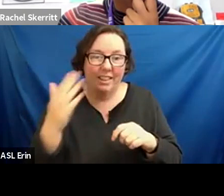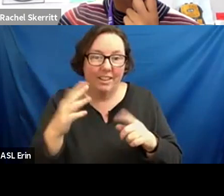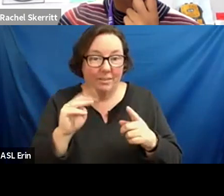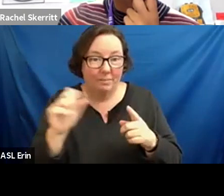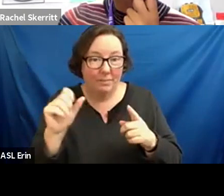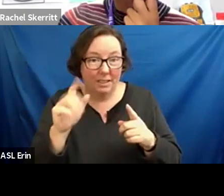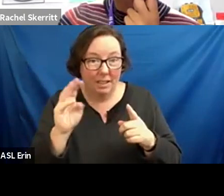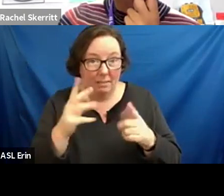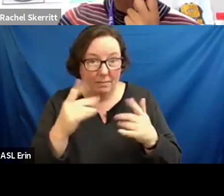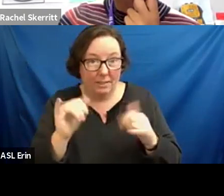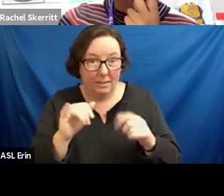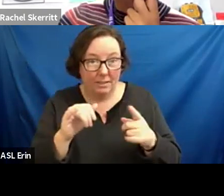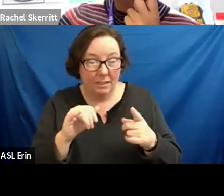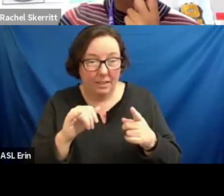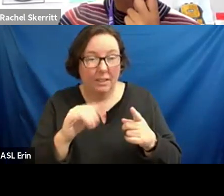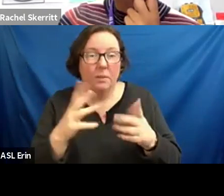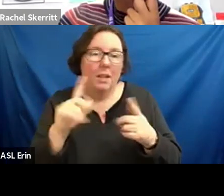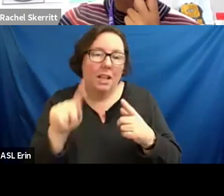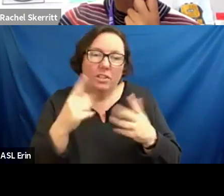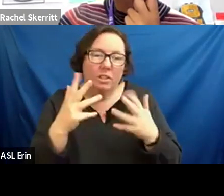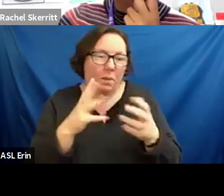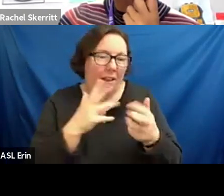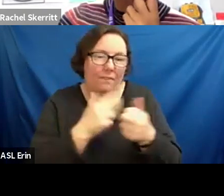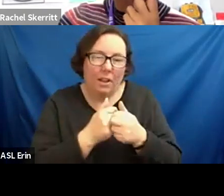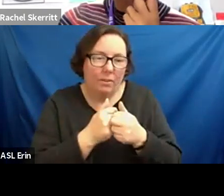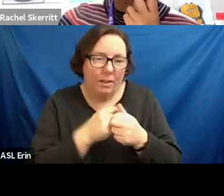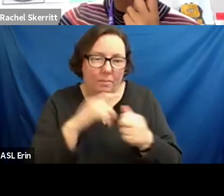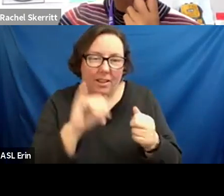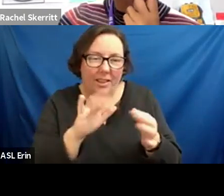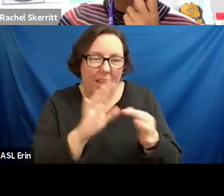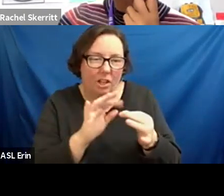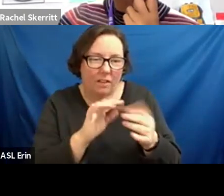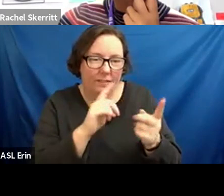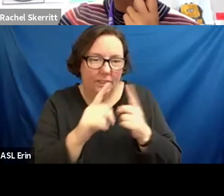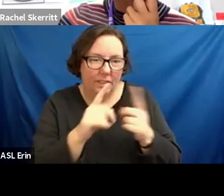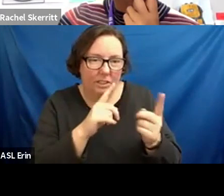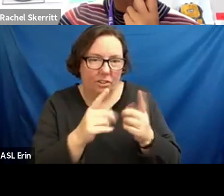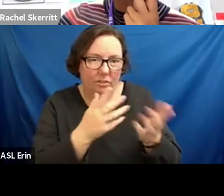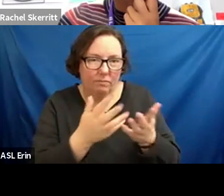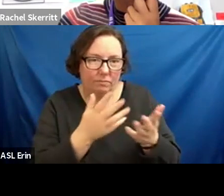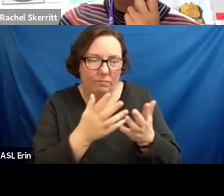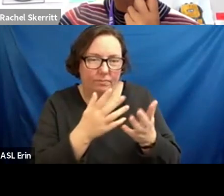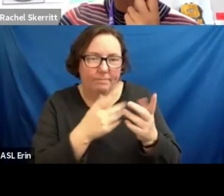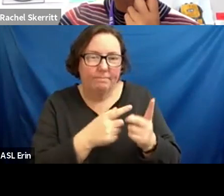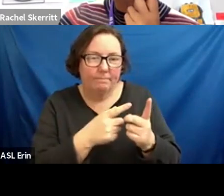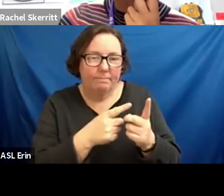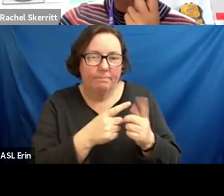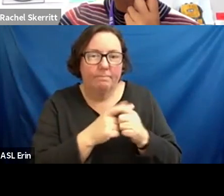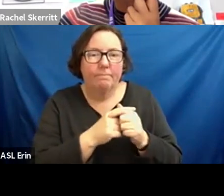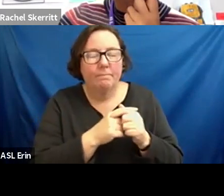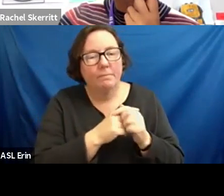Lum? I would just want to follow up on that on this thread of conversation or